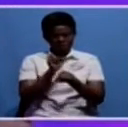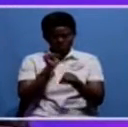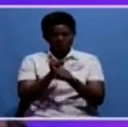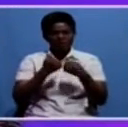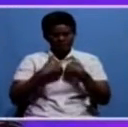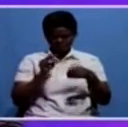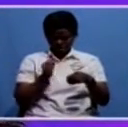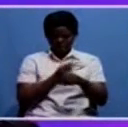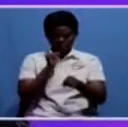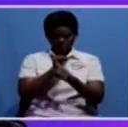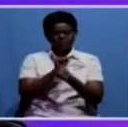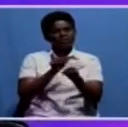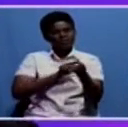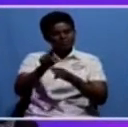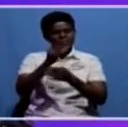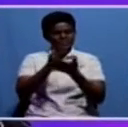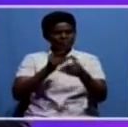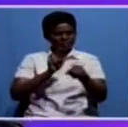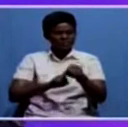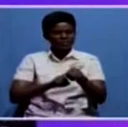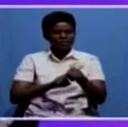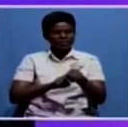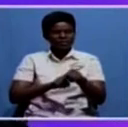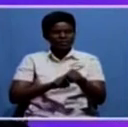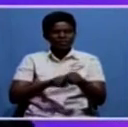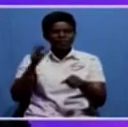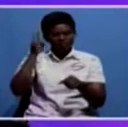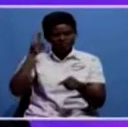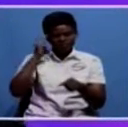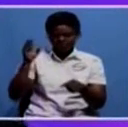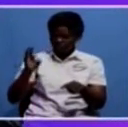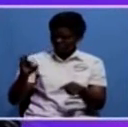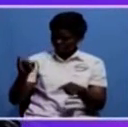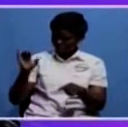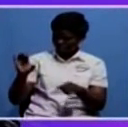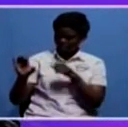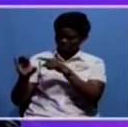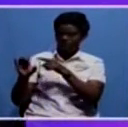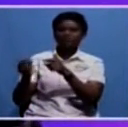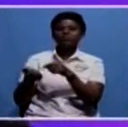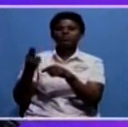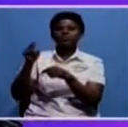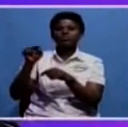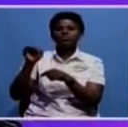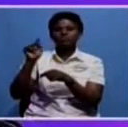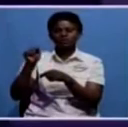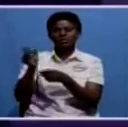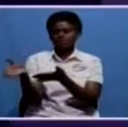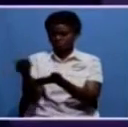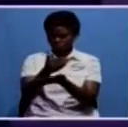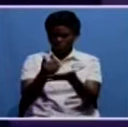do it professionally. And sometimes, remember that the FIC is just an intelligence unit. They just collect